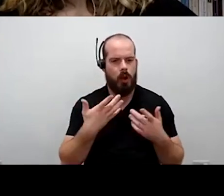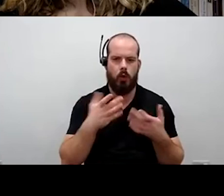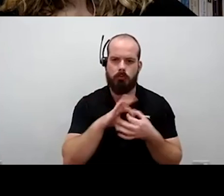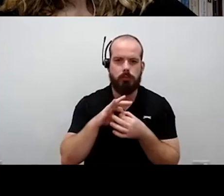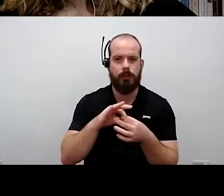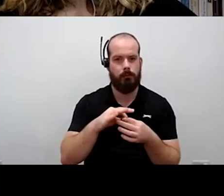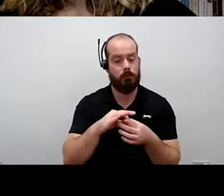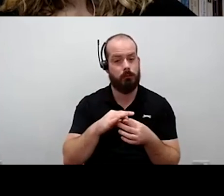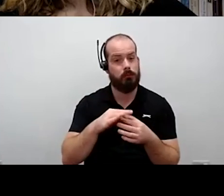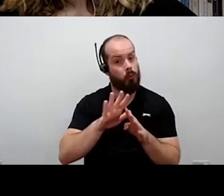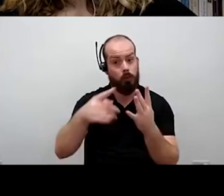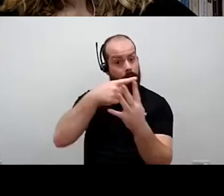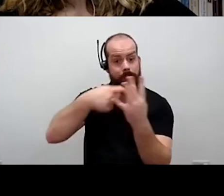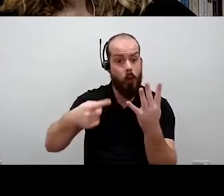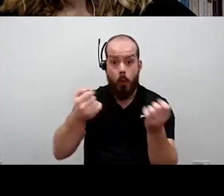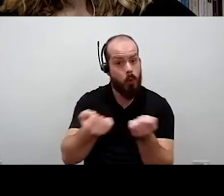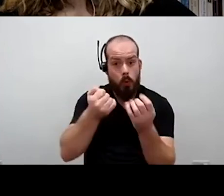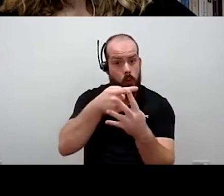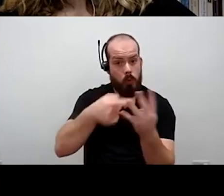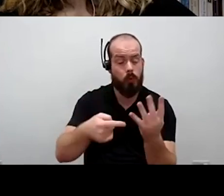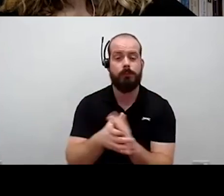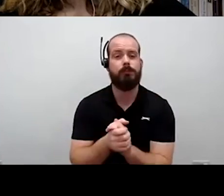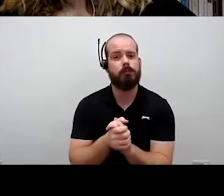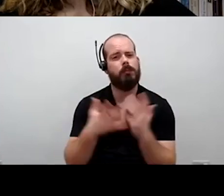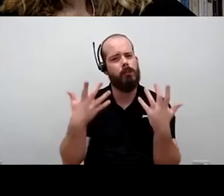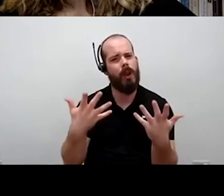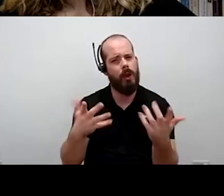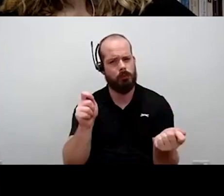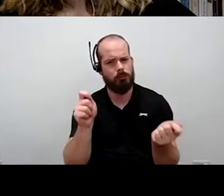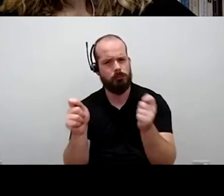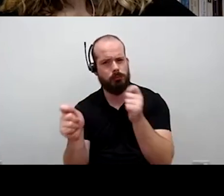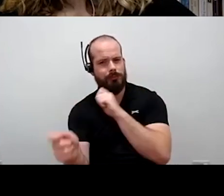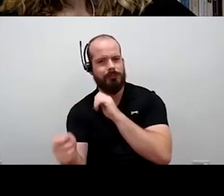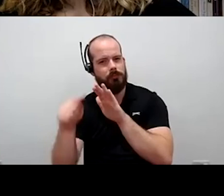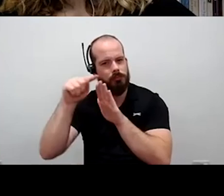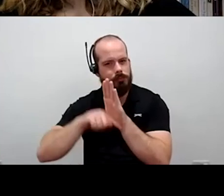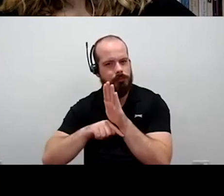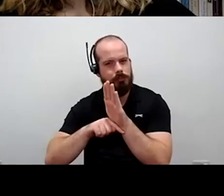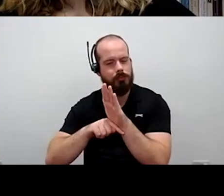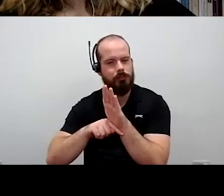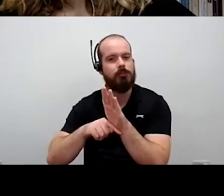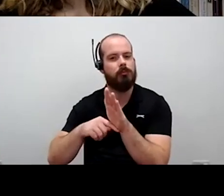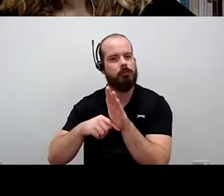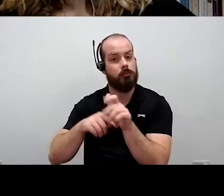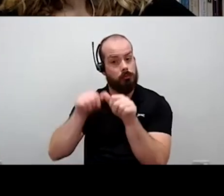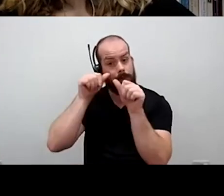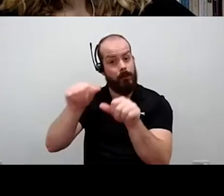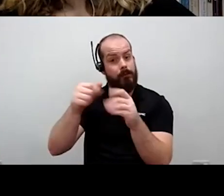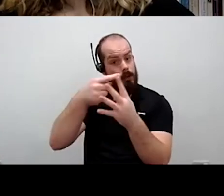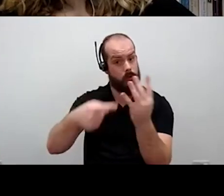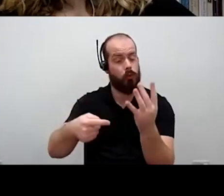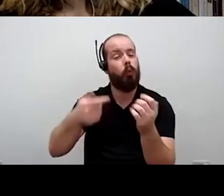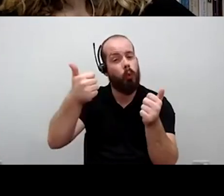And now our support scheme has changed and it favors large installation, which is good, as we said, for offshore wind,